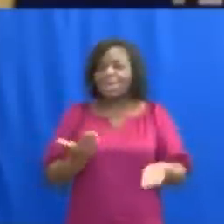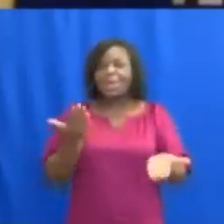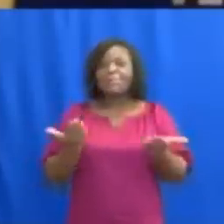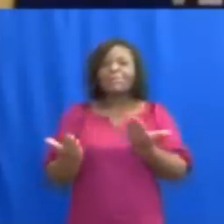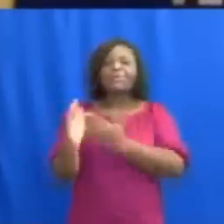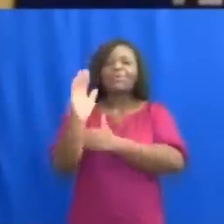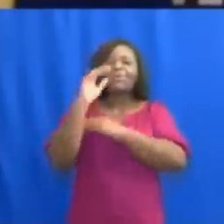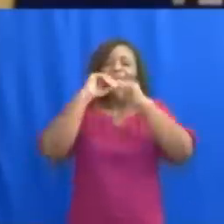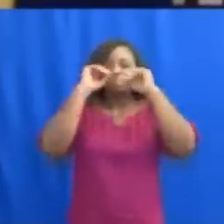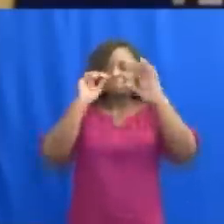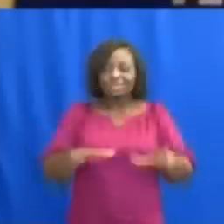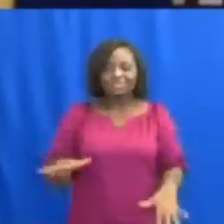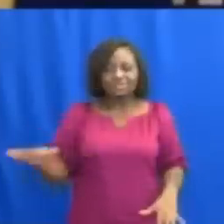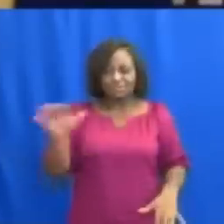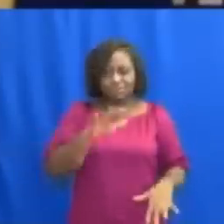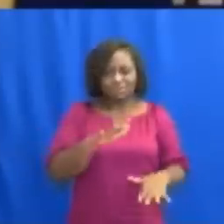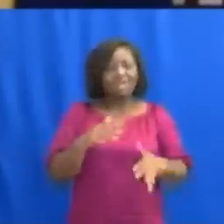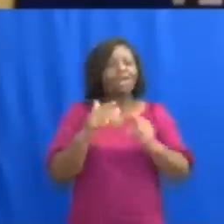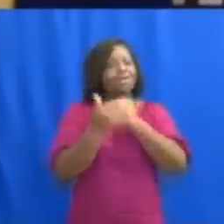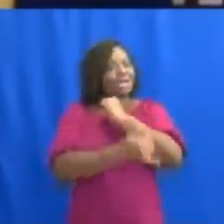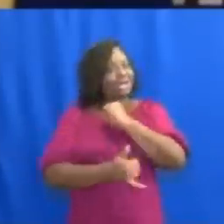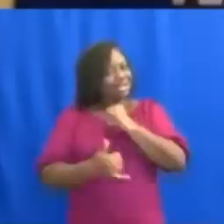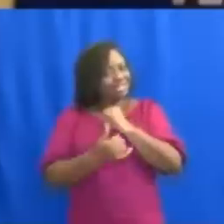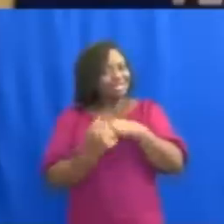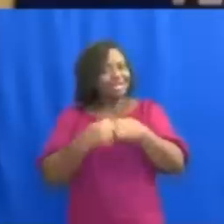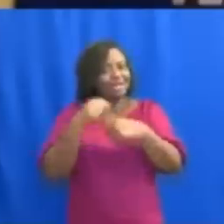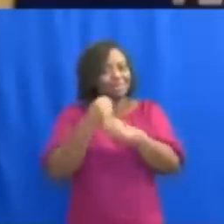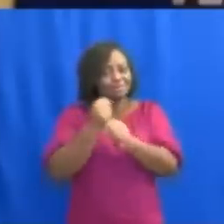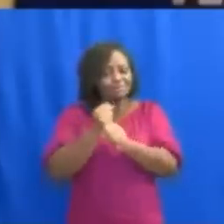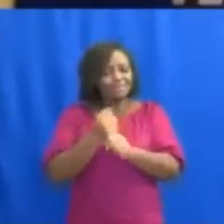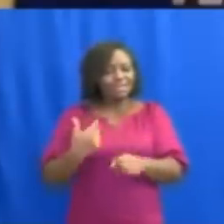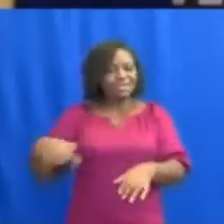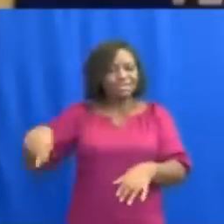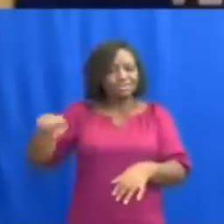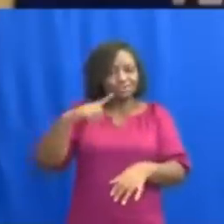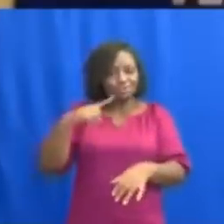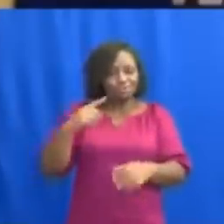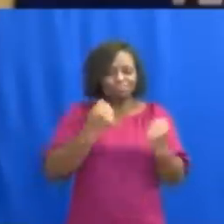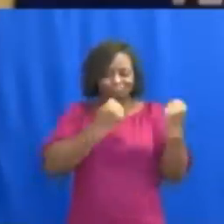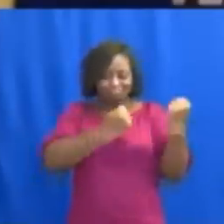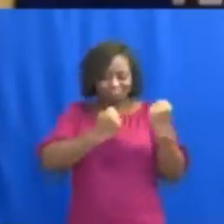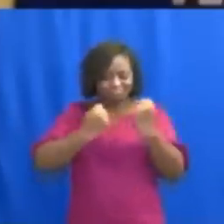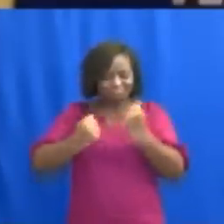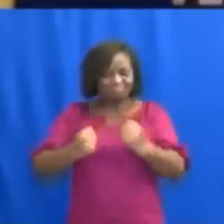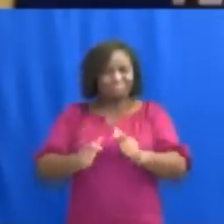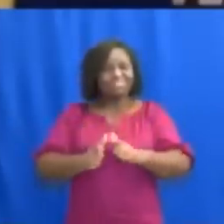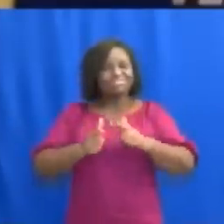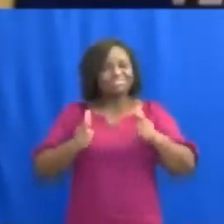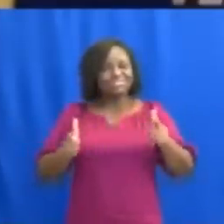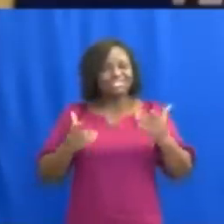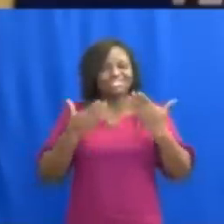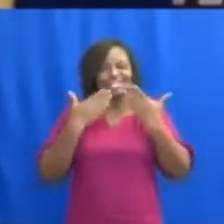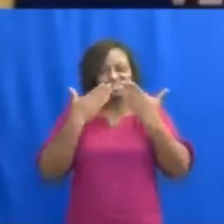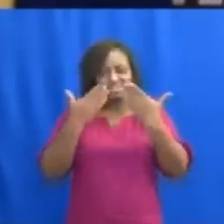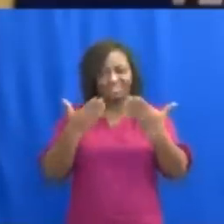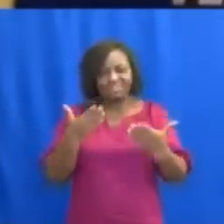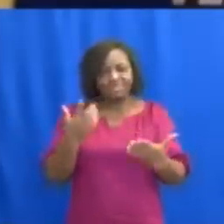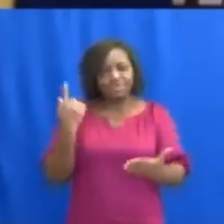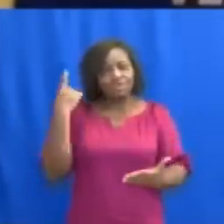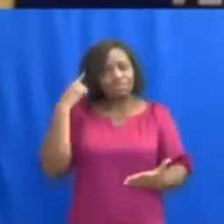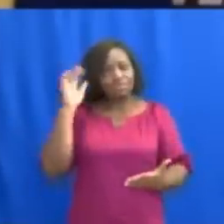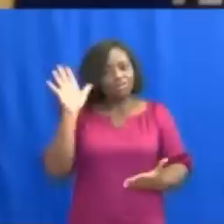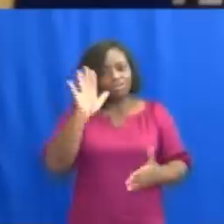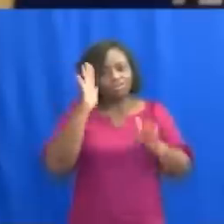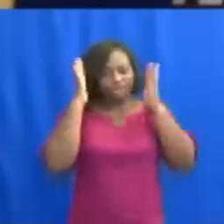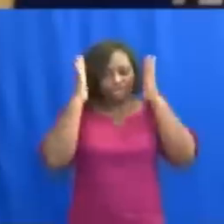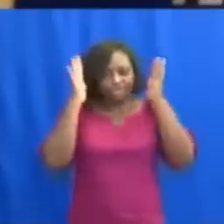us all in our homeland Ghana and make her great and strong. I thank you for your